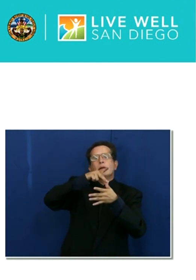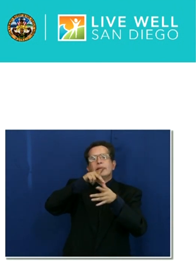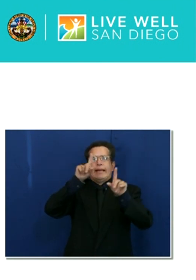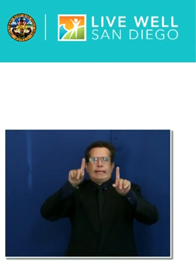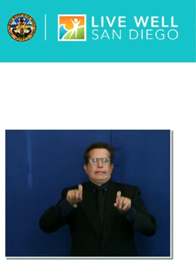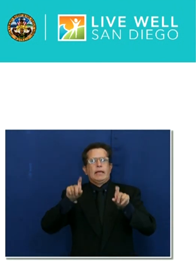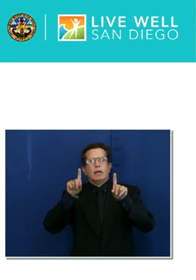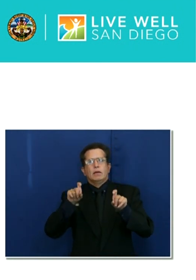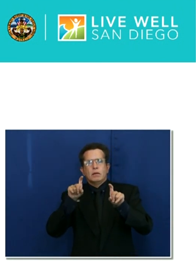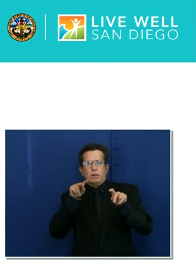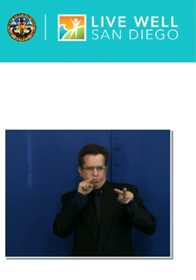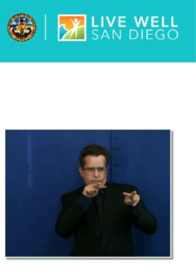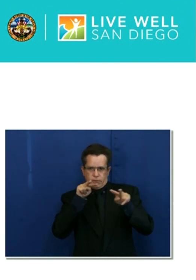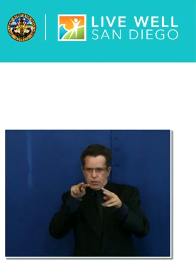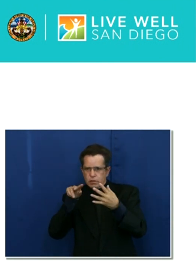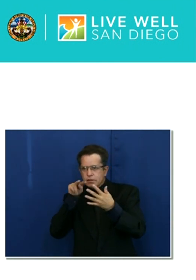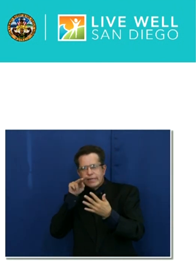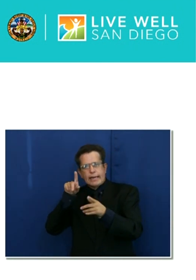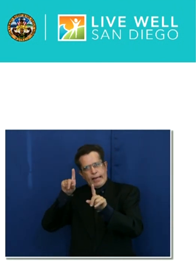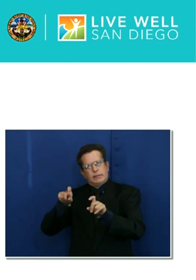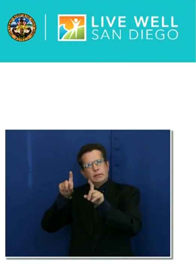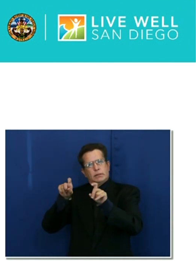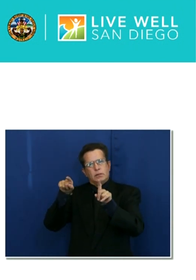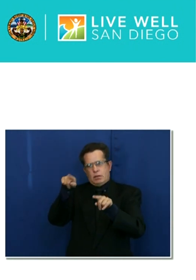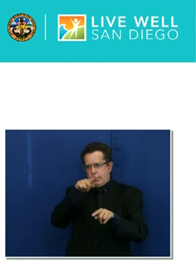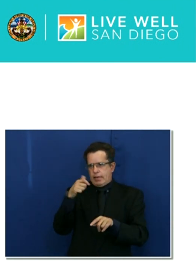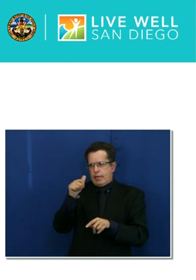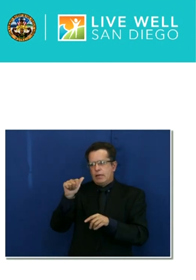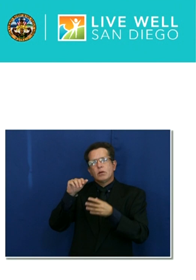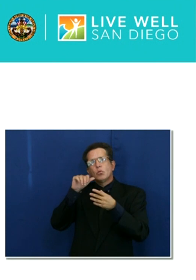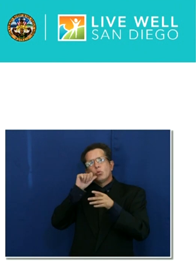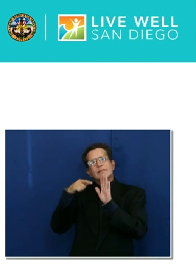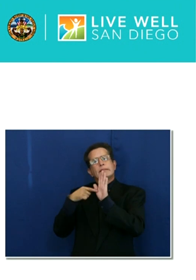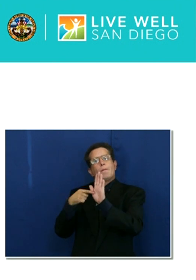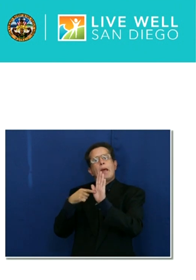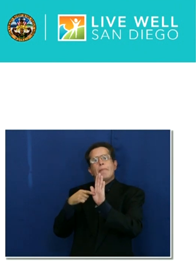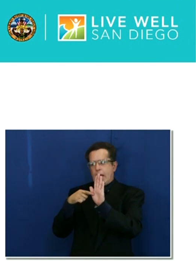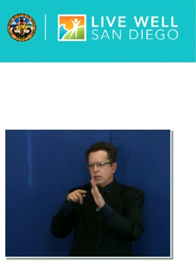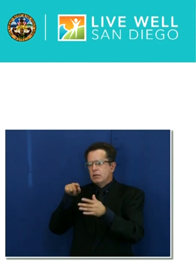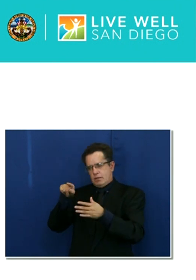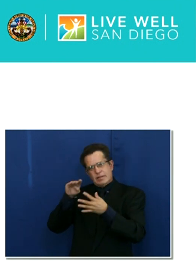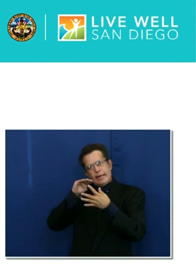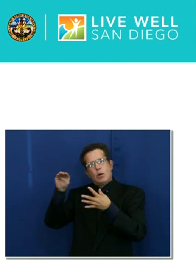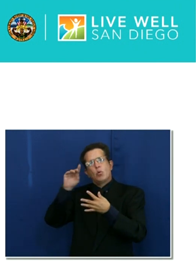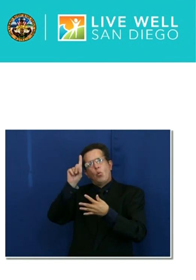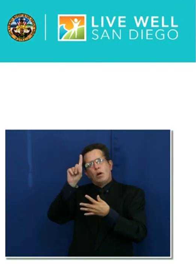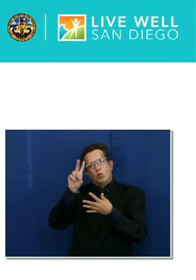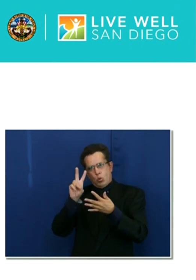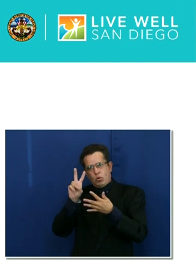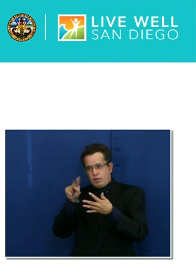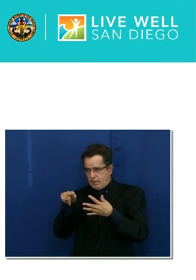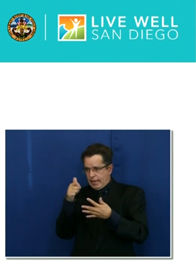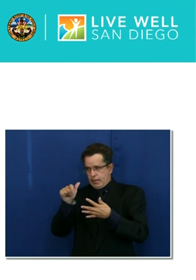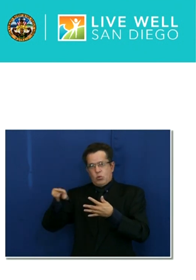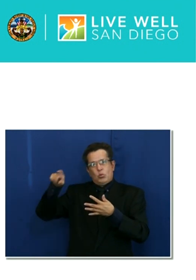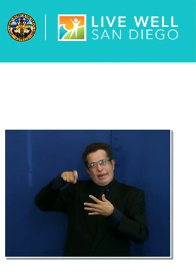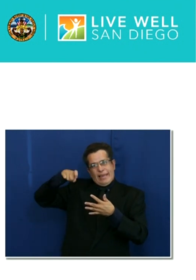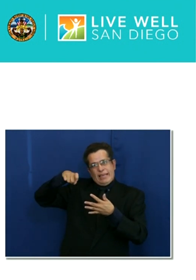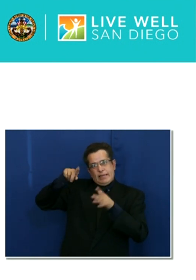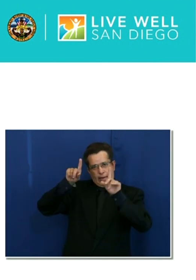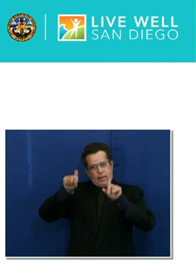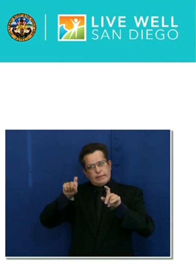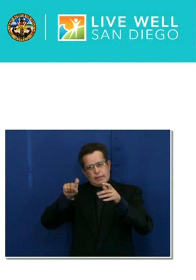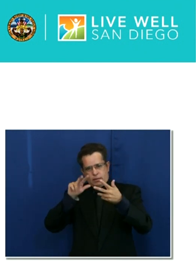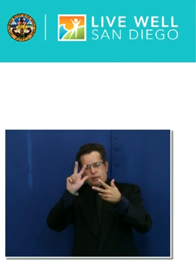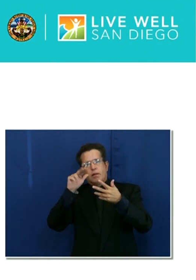test those who are symptomatic, which are tiers 1 and 2, those that are asymptomatic groups or individuals in